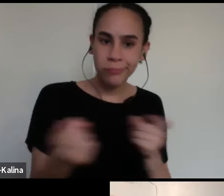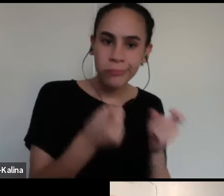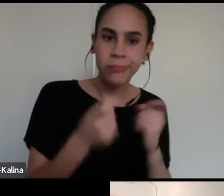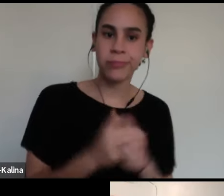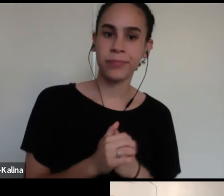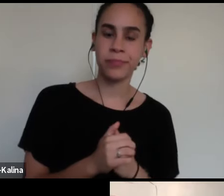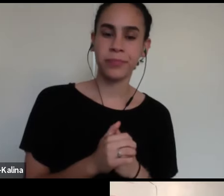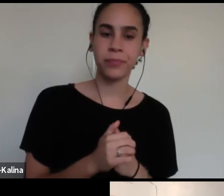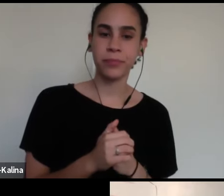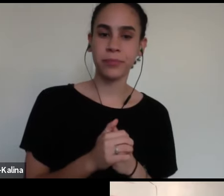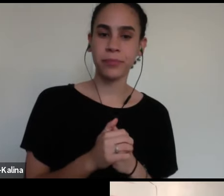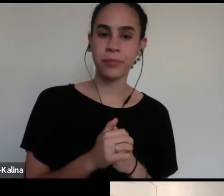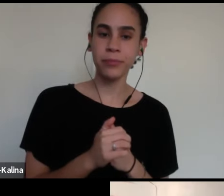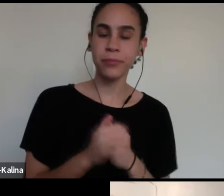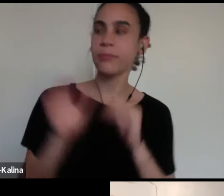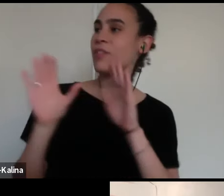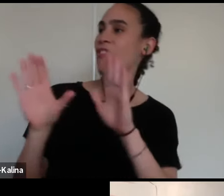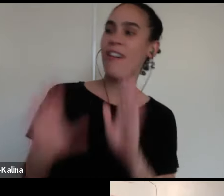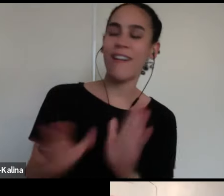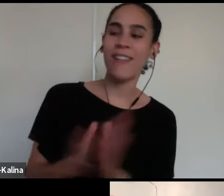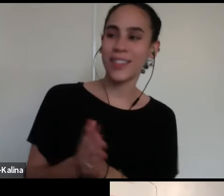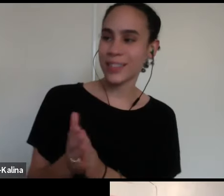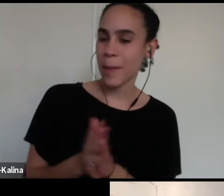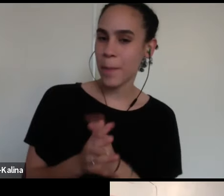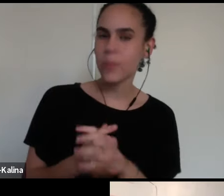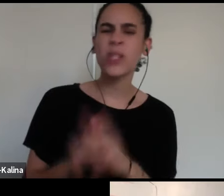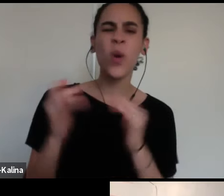So getting into